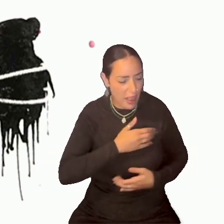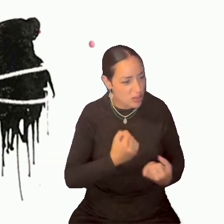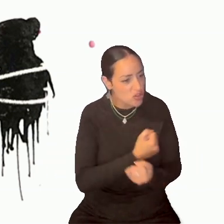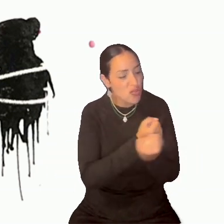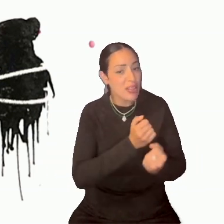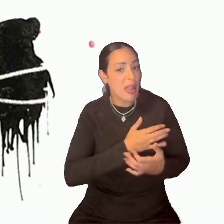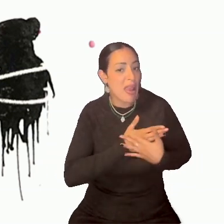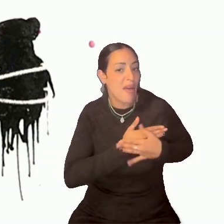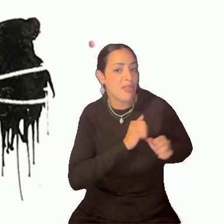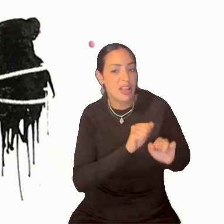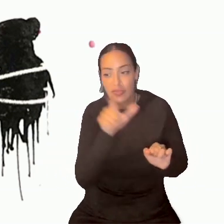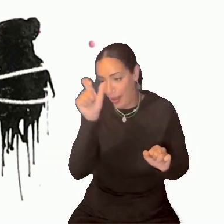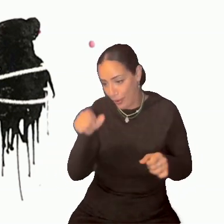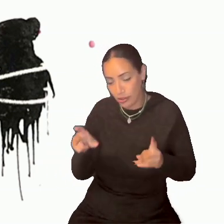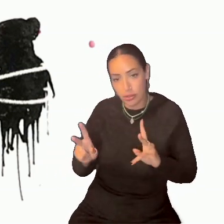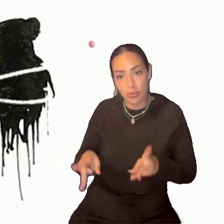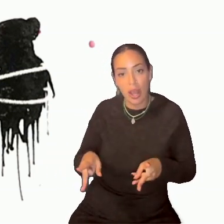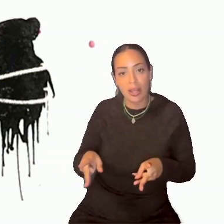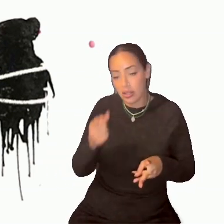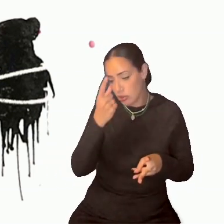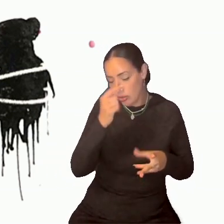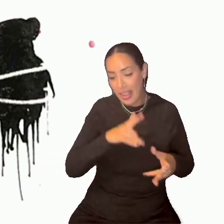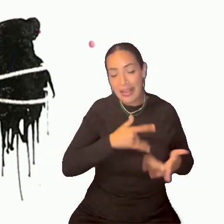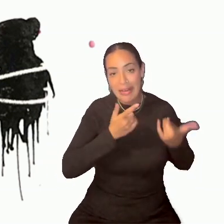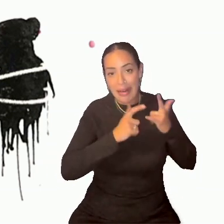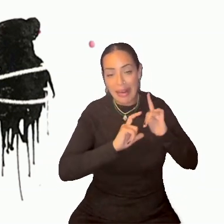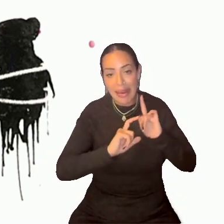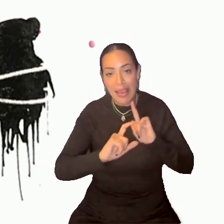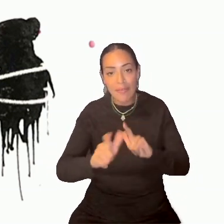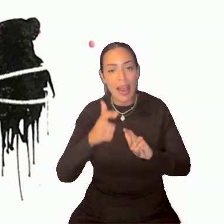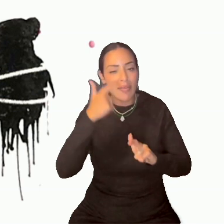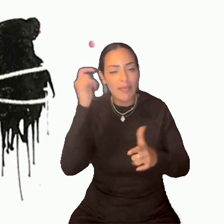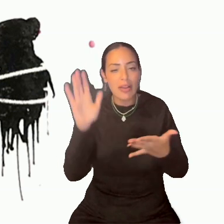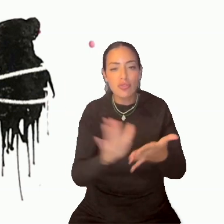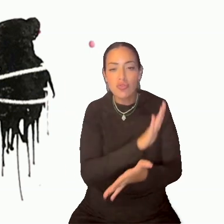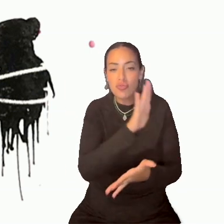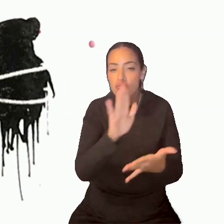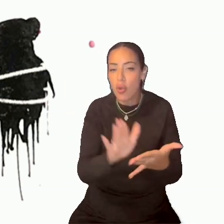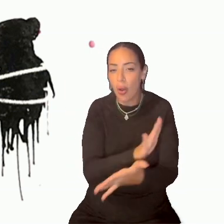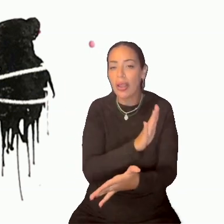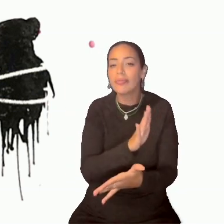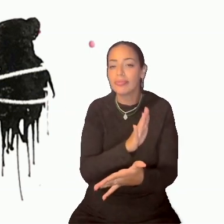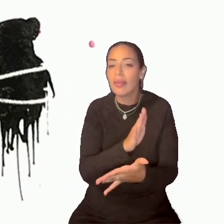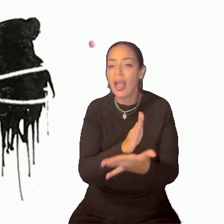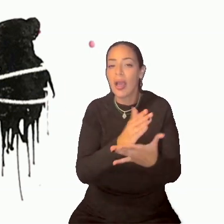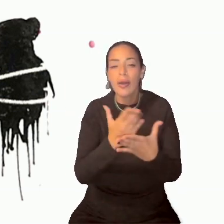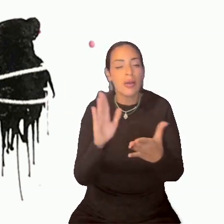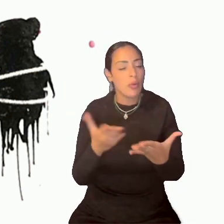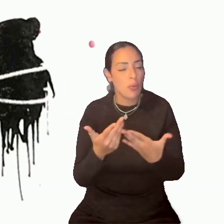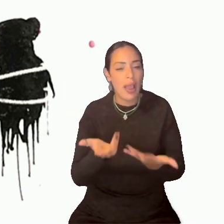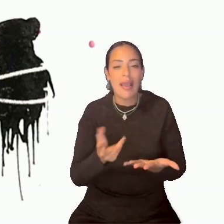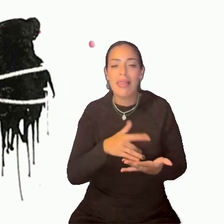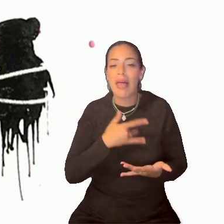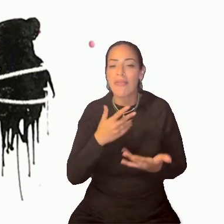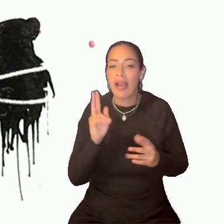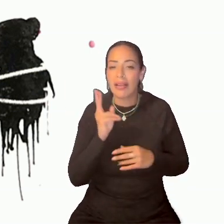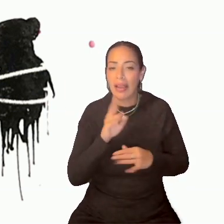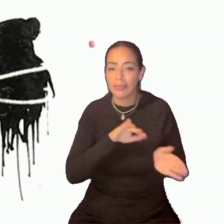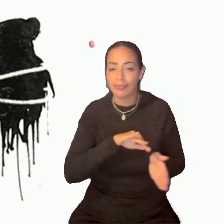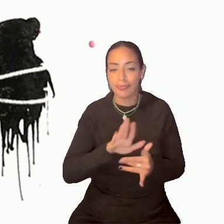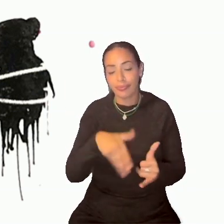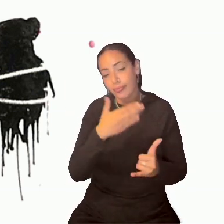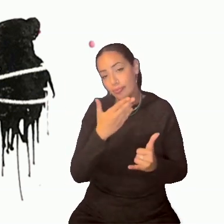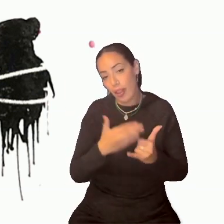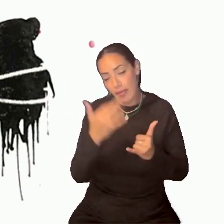way of being in the world, able to hold their grief, but also able to find joy and happiness in life again. This